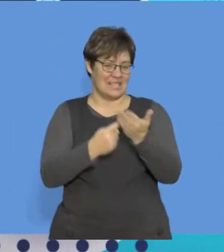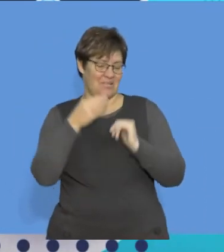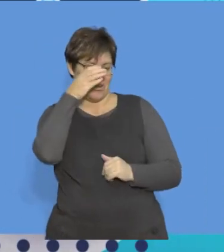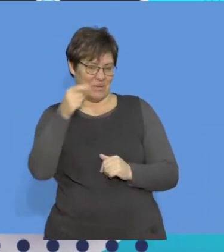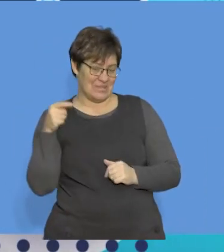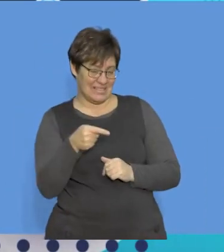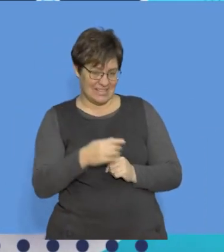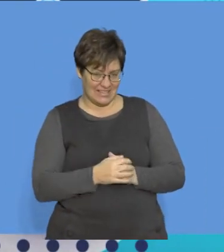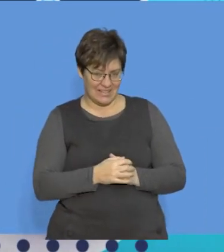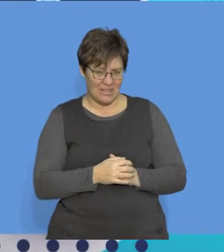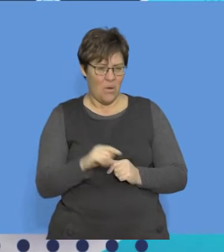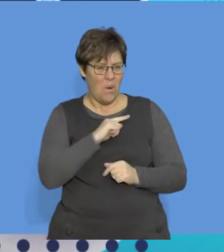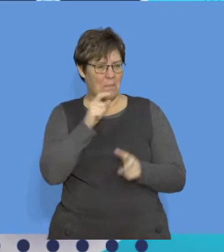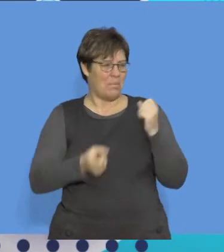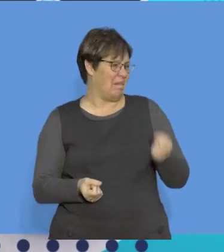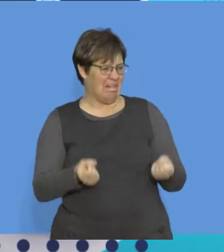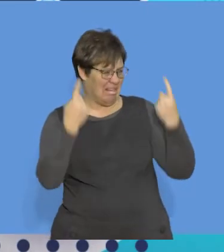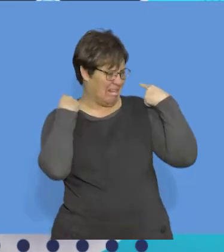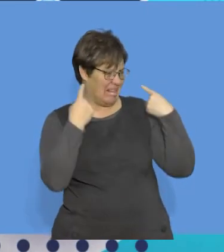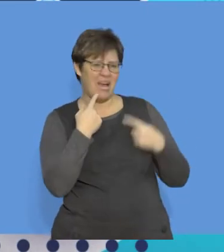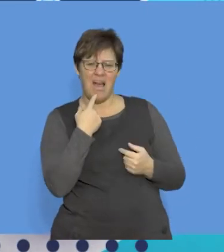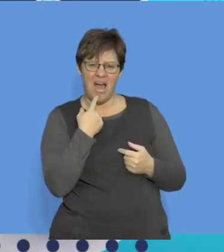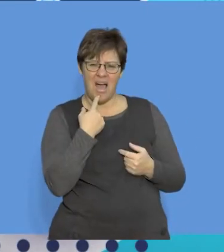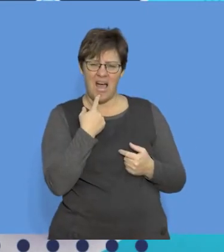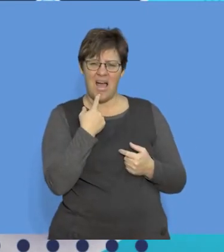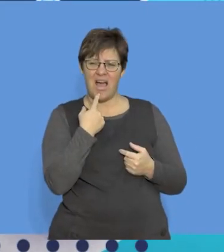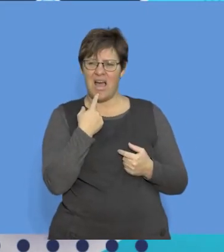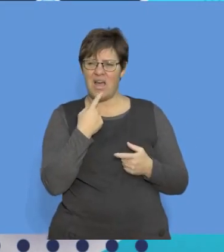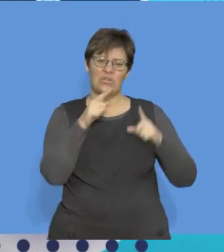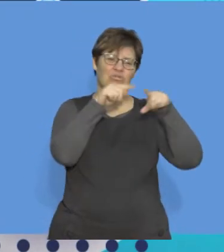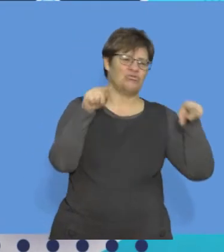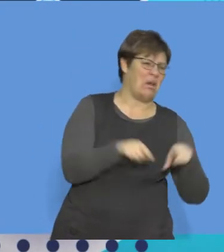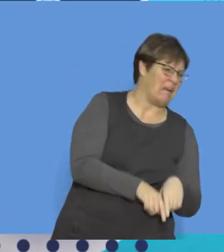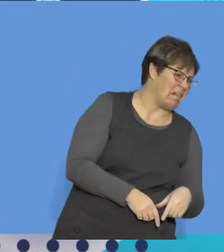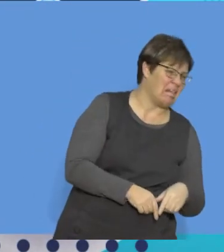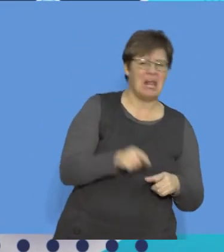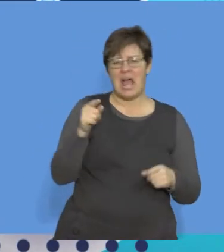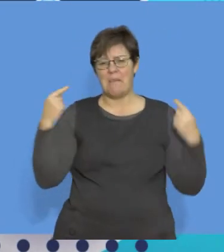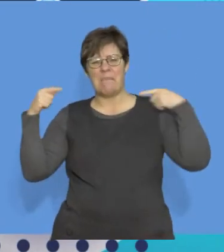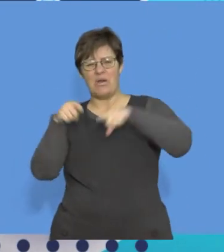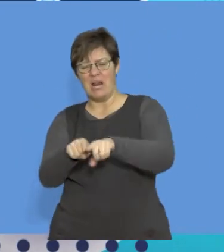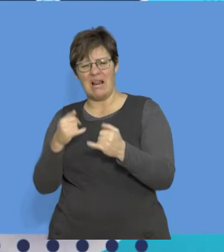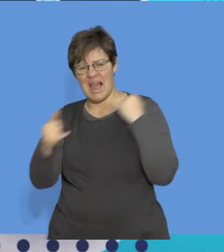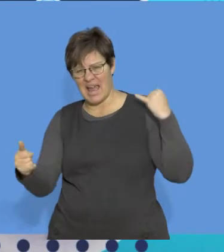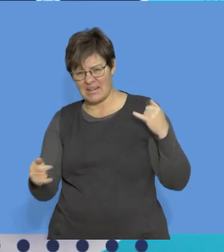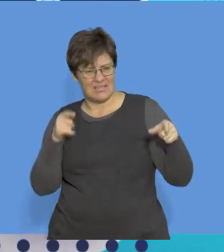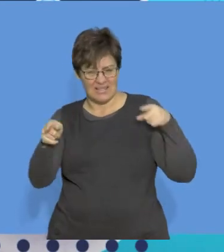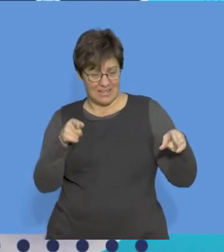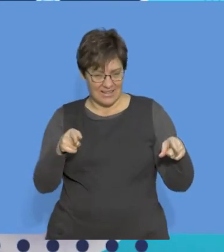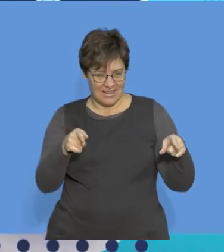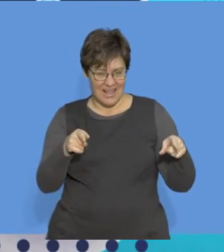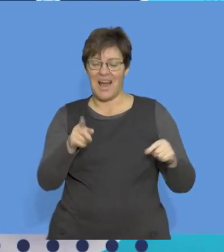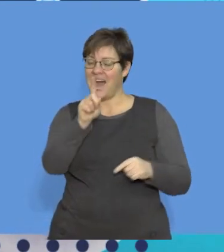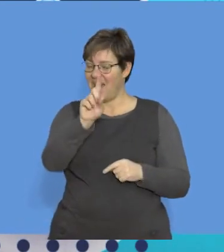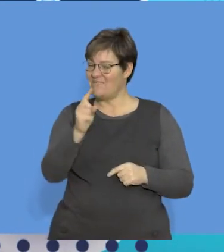these misconceptions that people throw out there with triangles and a parallel line in between the triangles. But stay